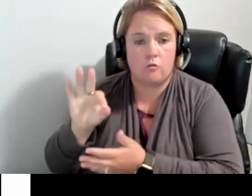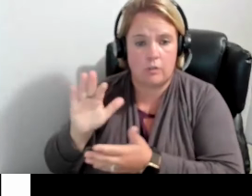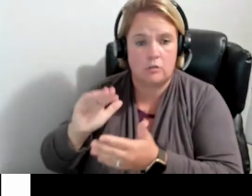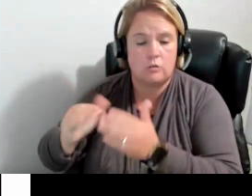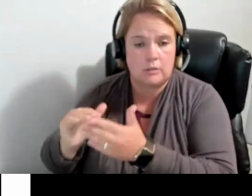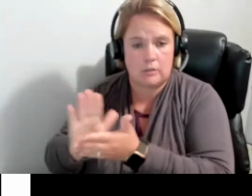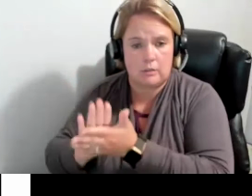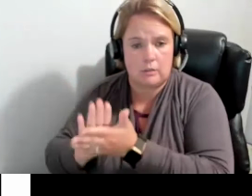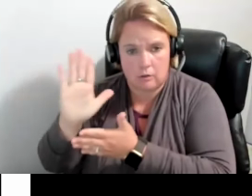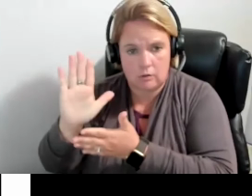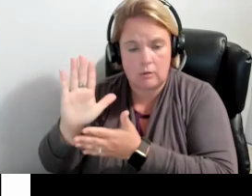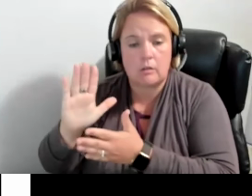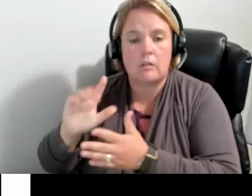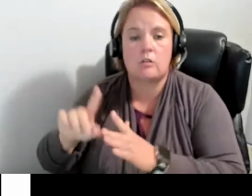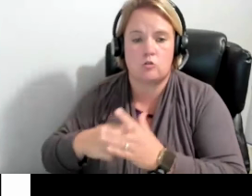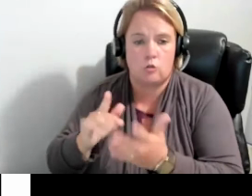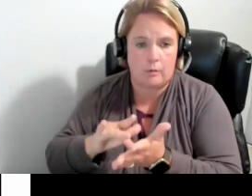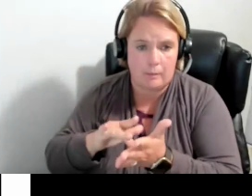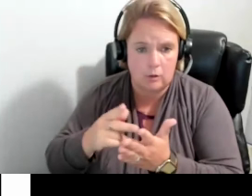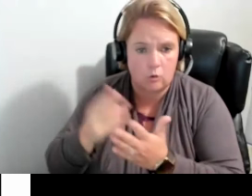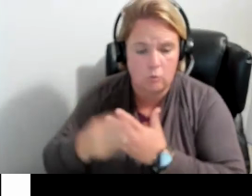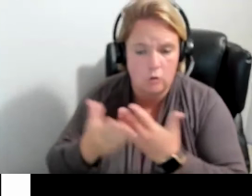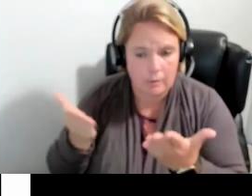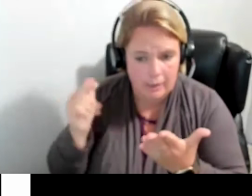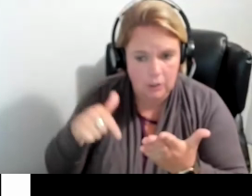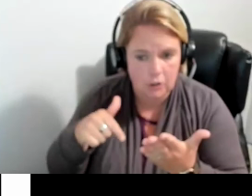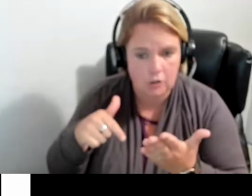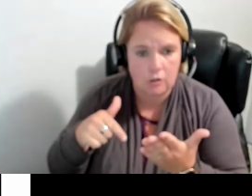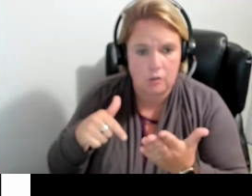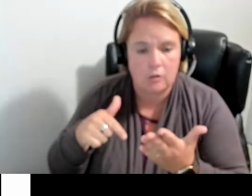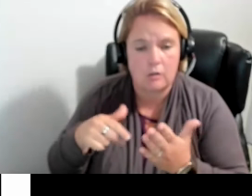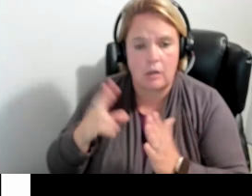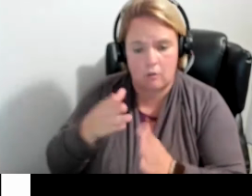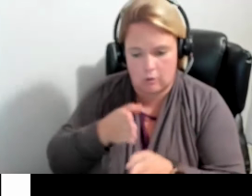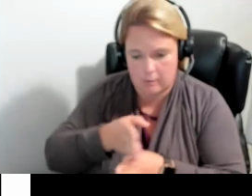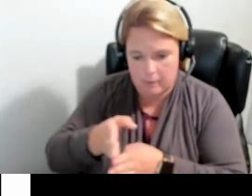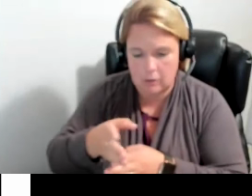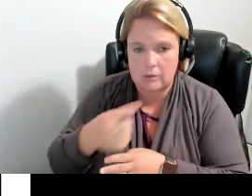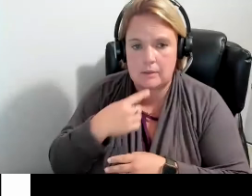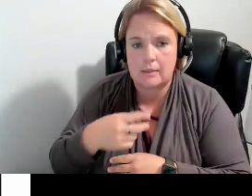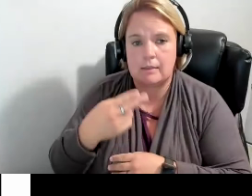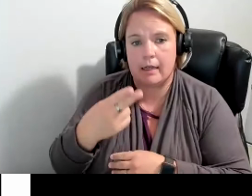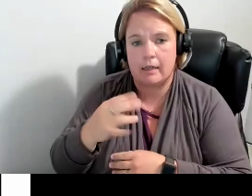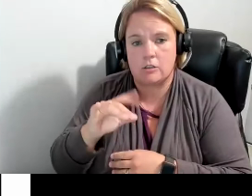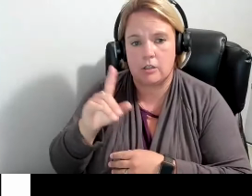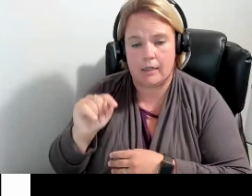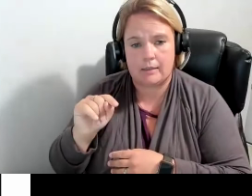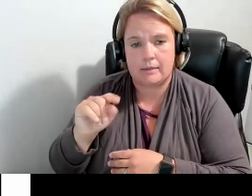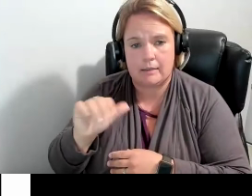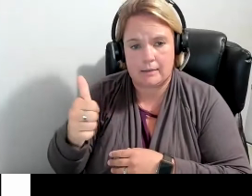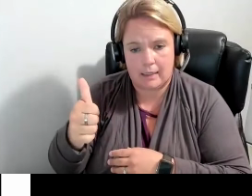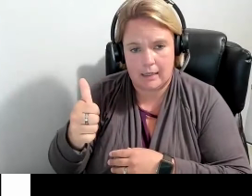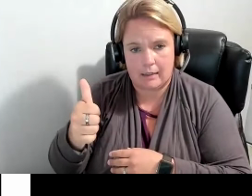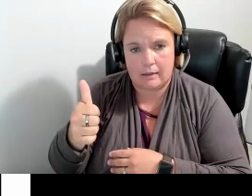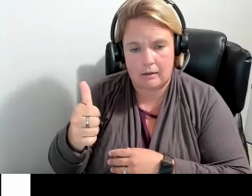on a medical program here. And then they see, oh, you know, I'm looking at the major sheet and I see HIT 10 medical terminology, and they would say,